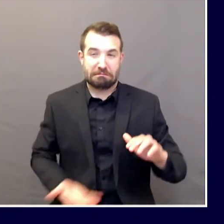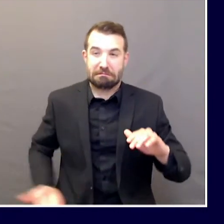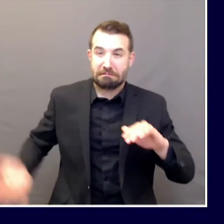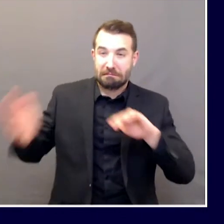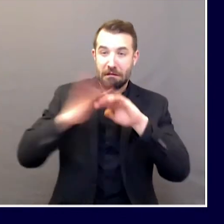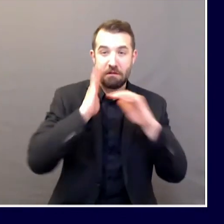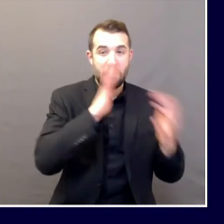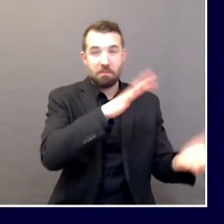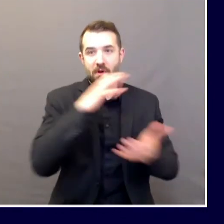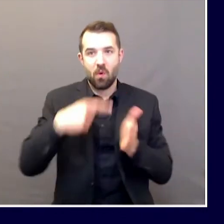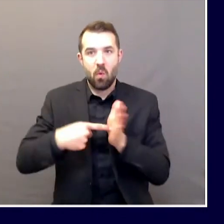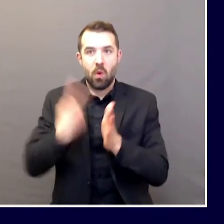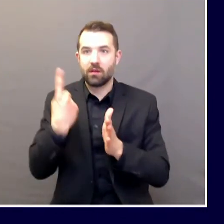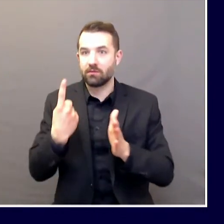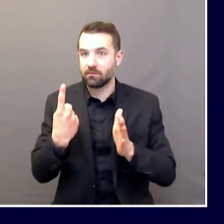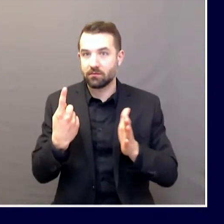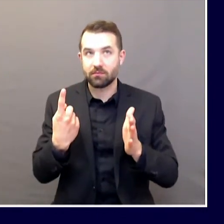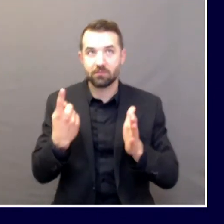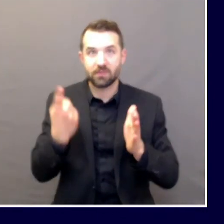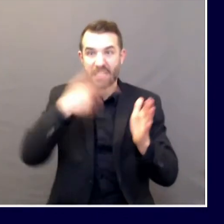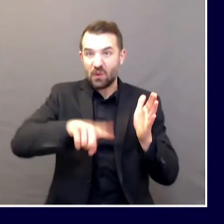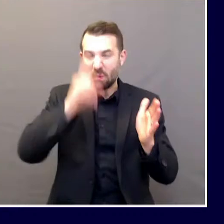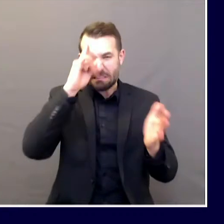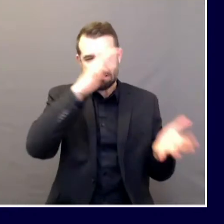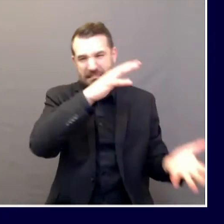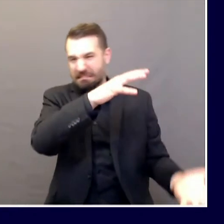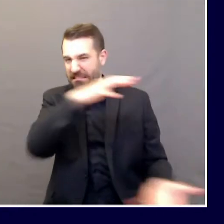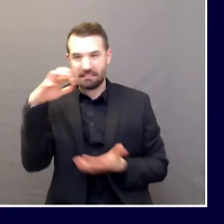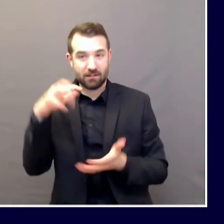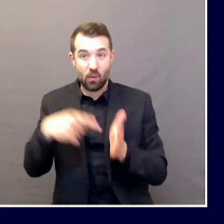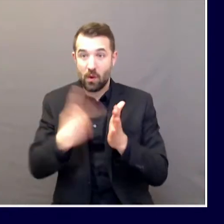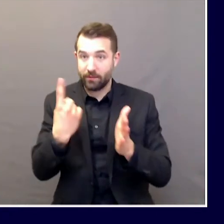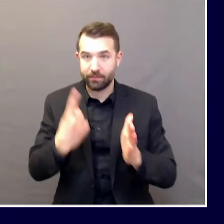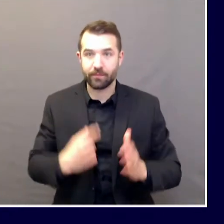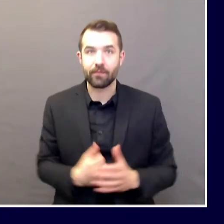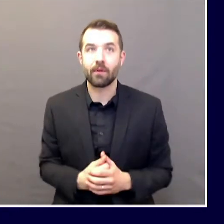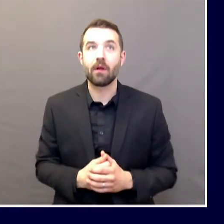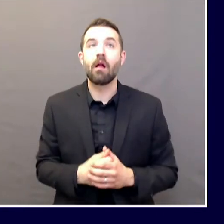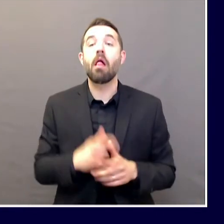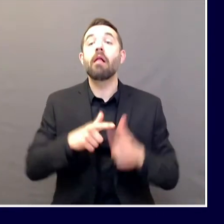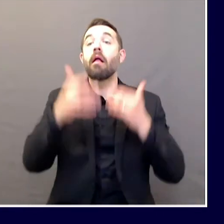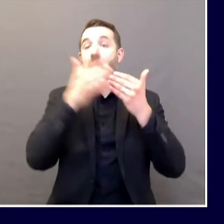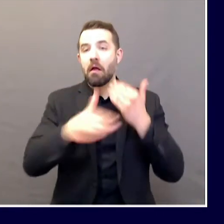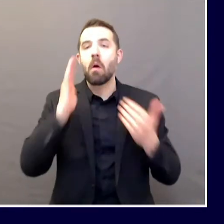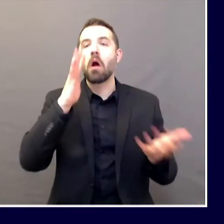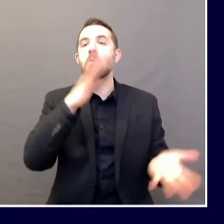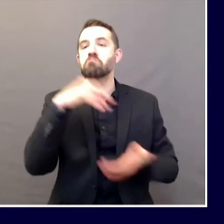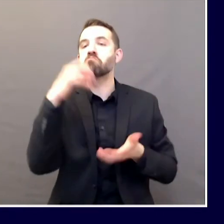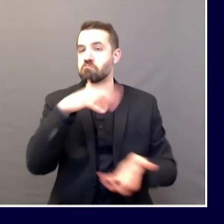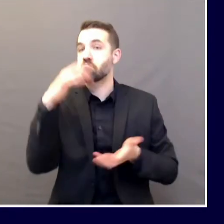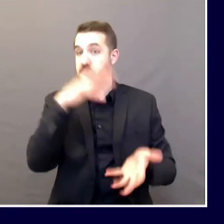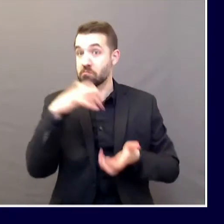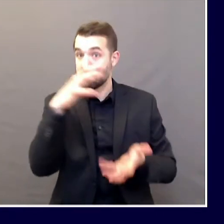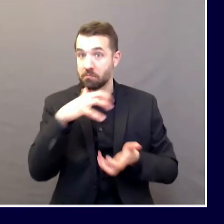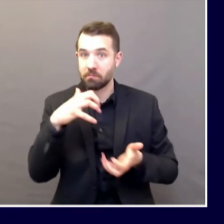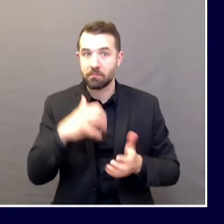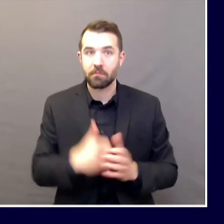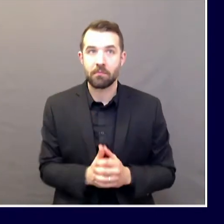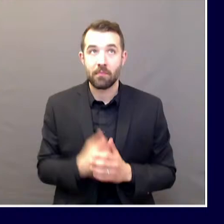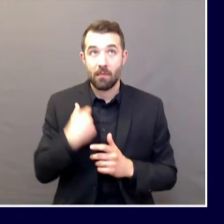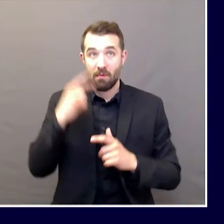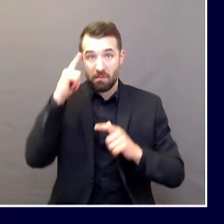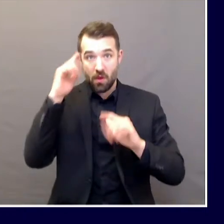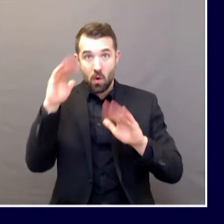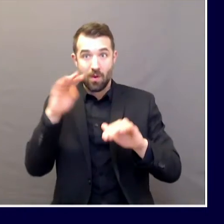week and a half when it comes to vaccinating, particularly in this 50 to 59 category. We're already seeing strong